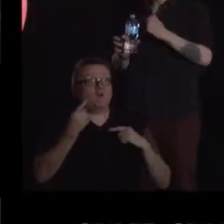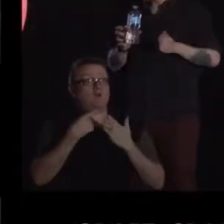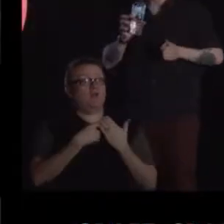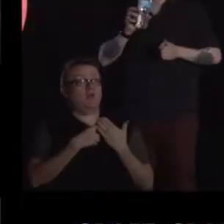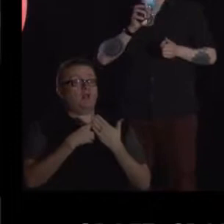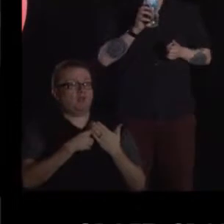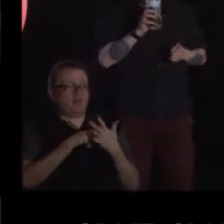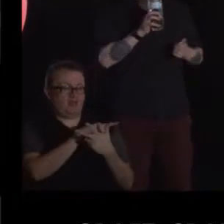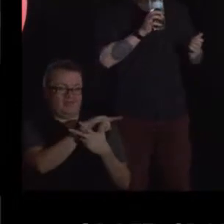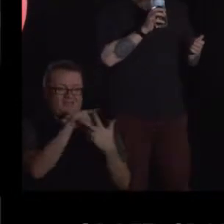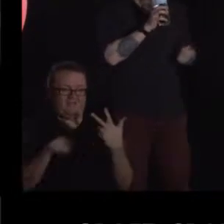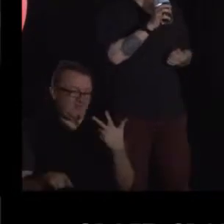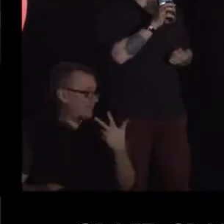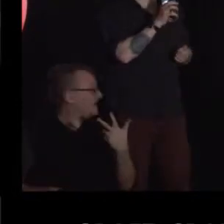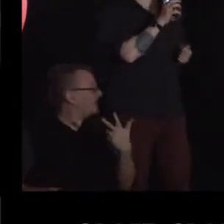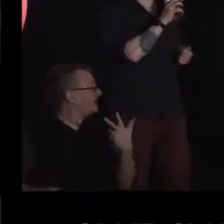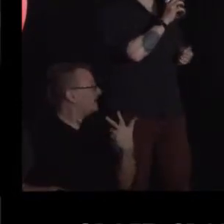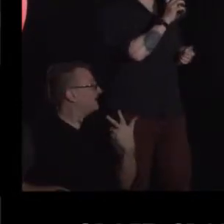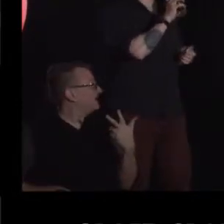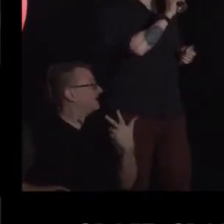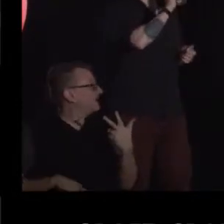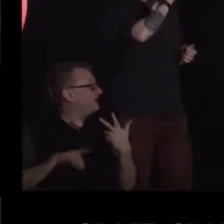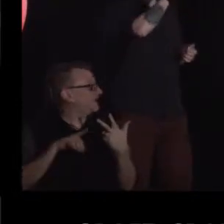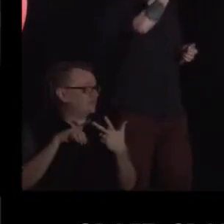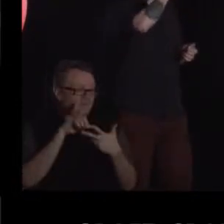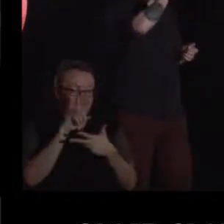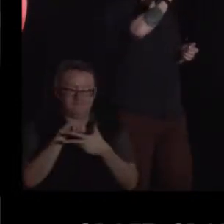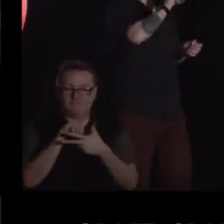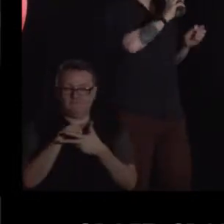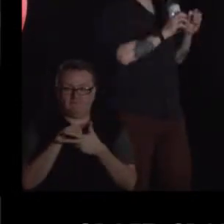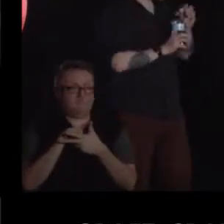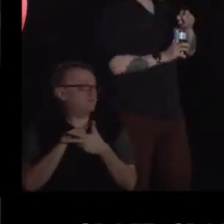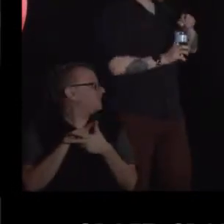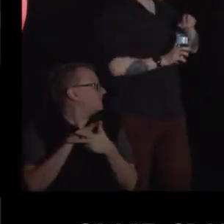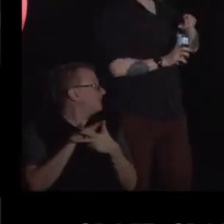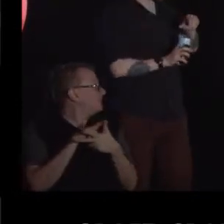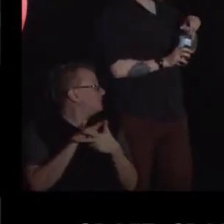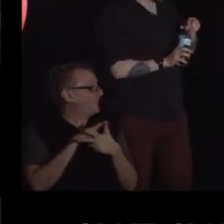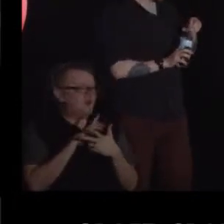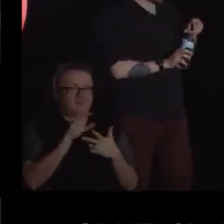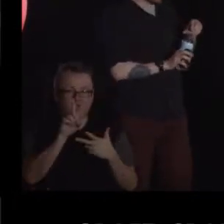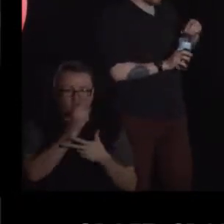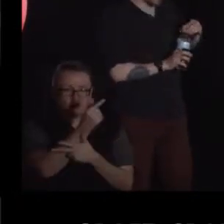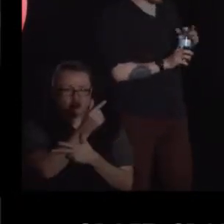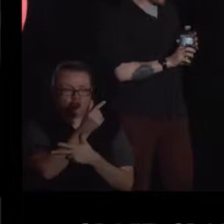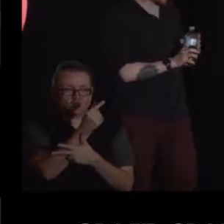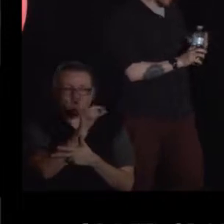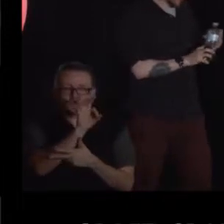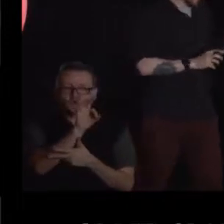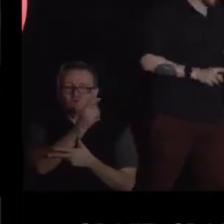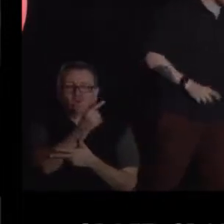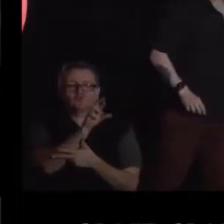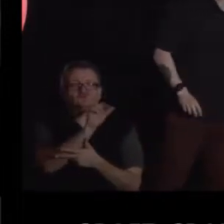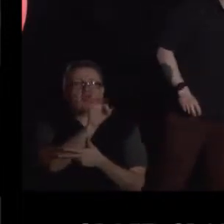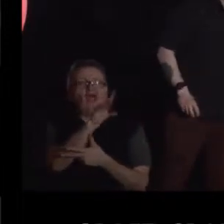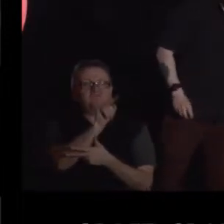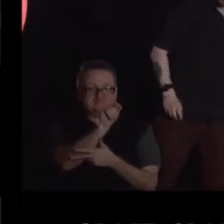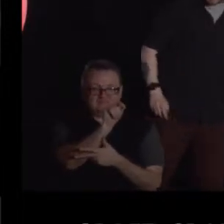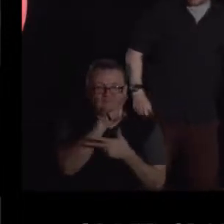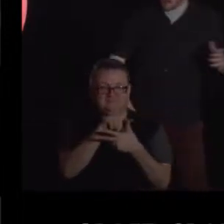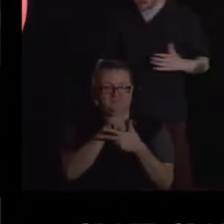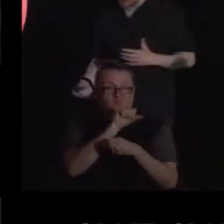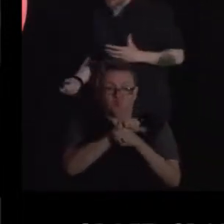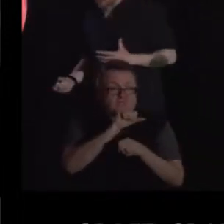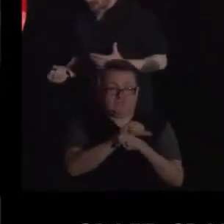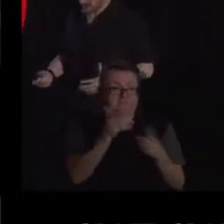you through the three different strands of this talk. And stuff. Graft.